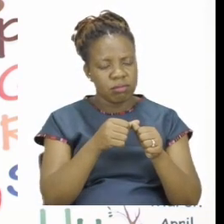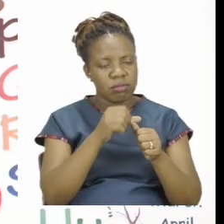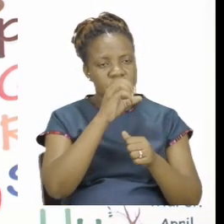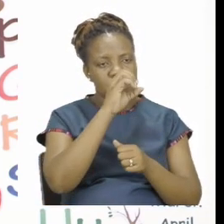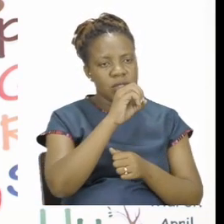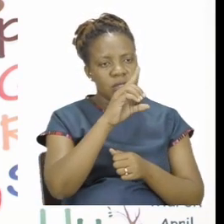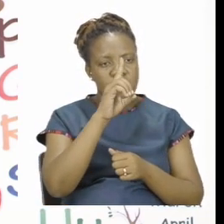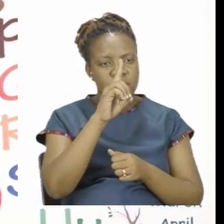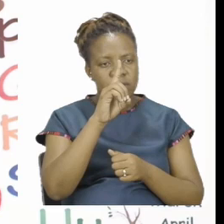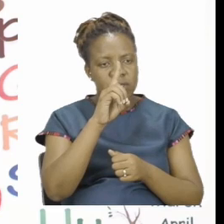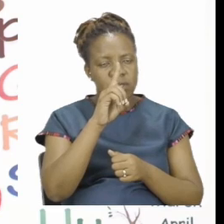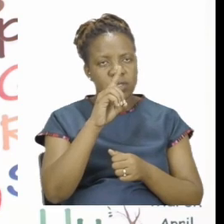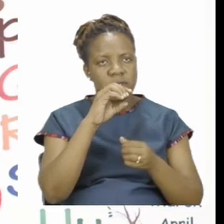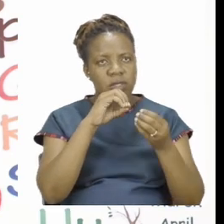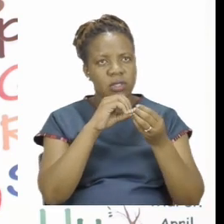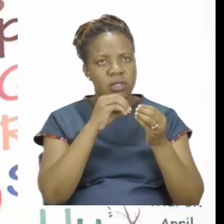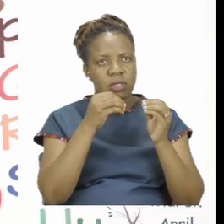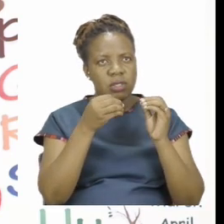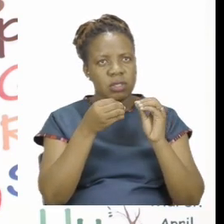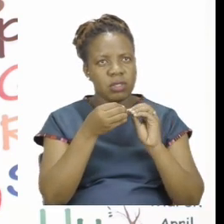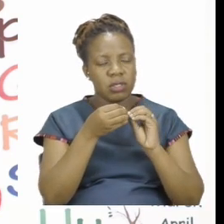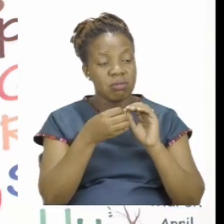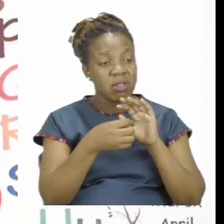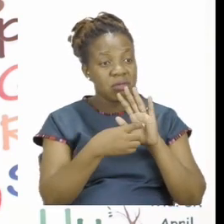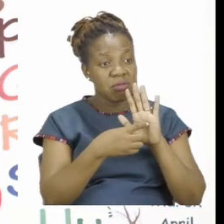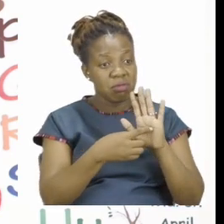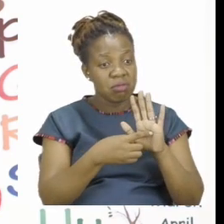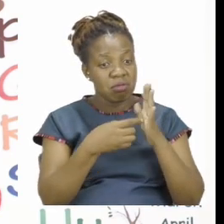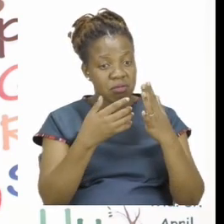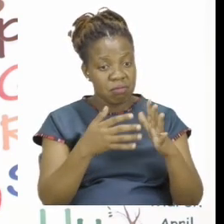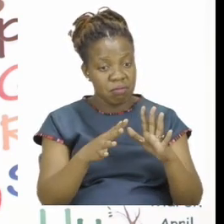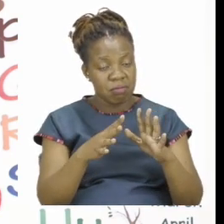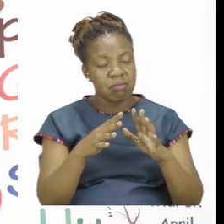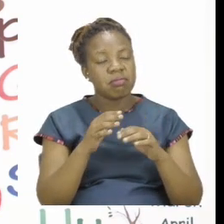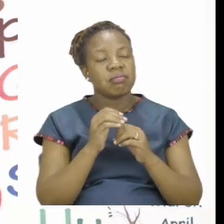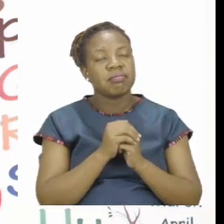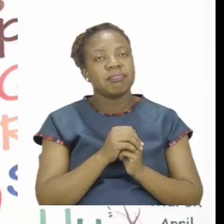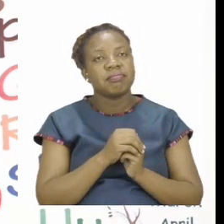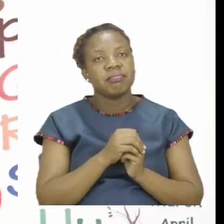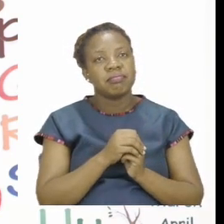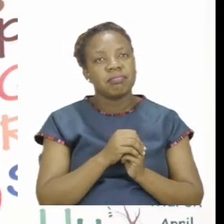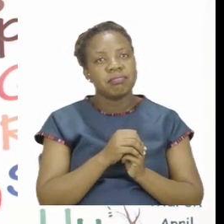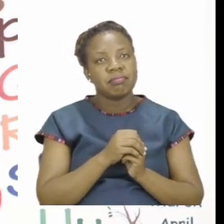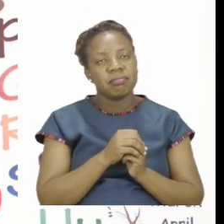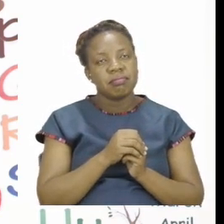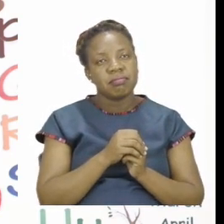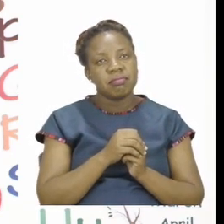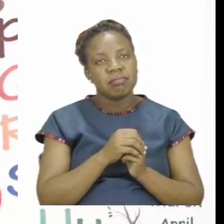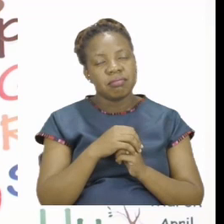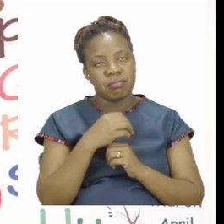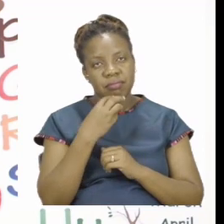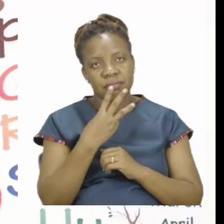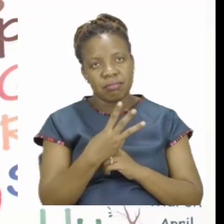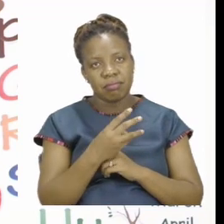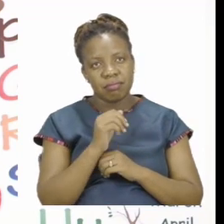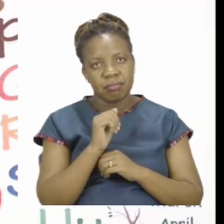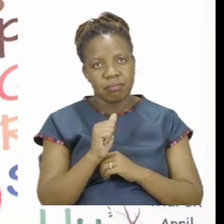with the ones that they have shown you in the book. So take your time. For number 3, we are now going to say